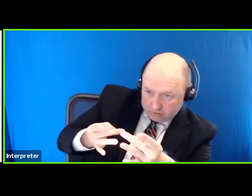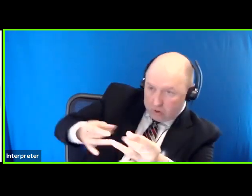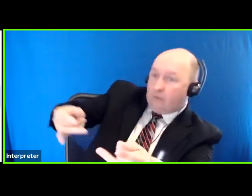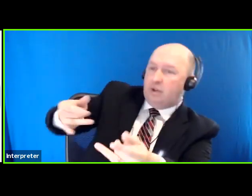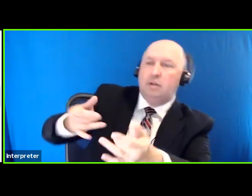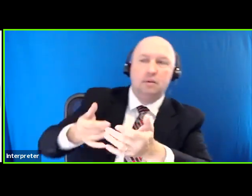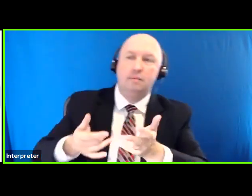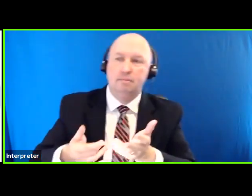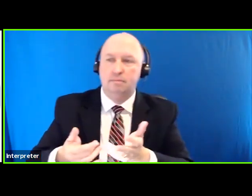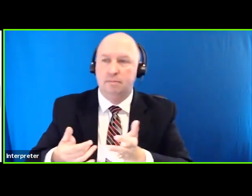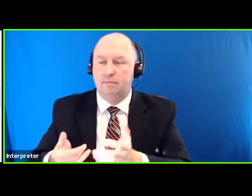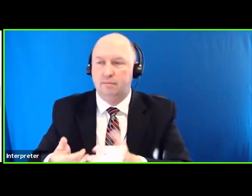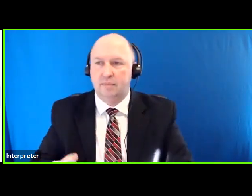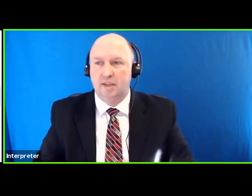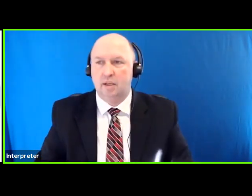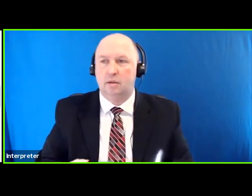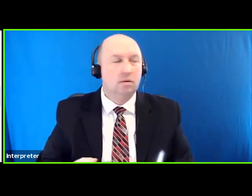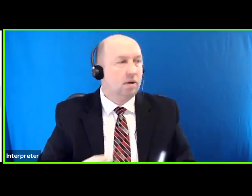thank you. That's fine.